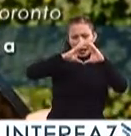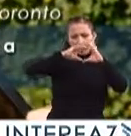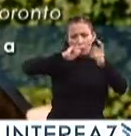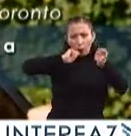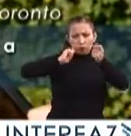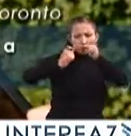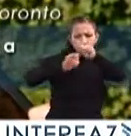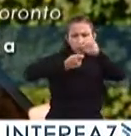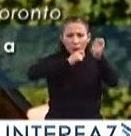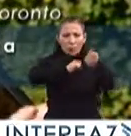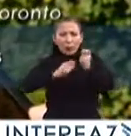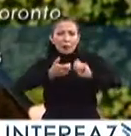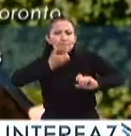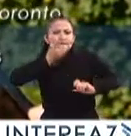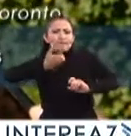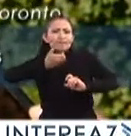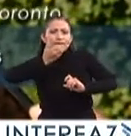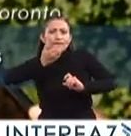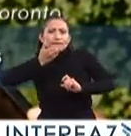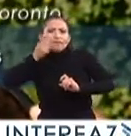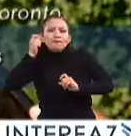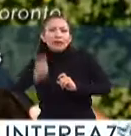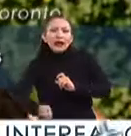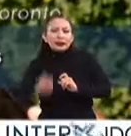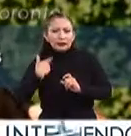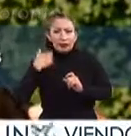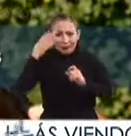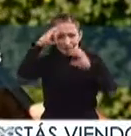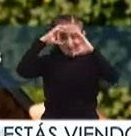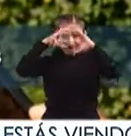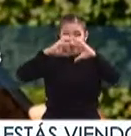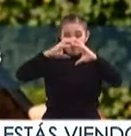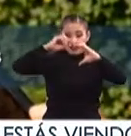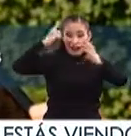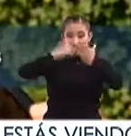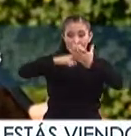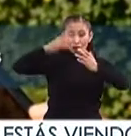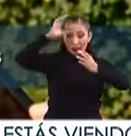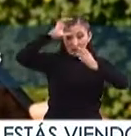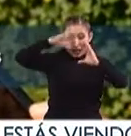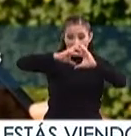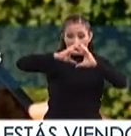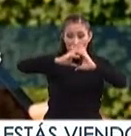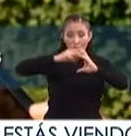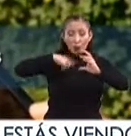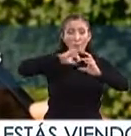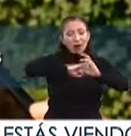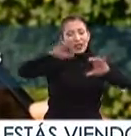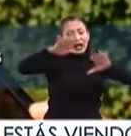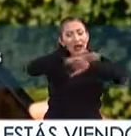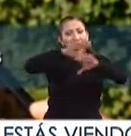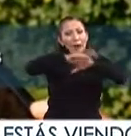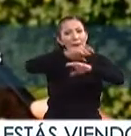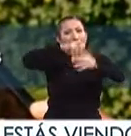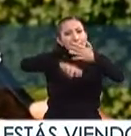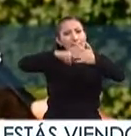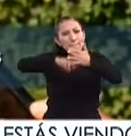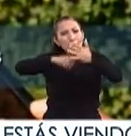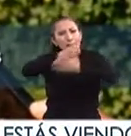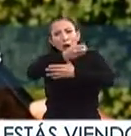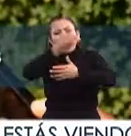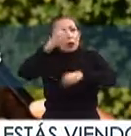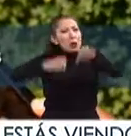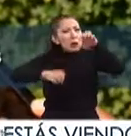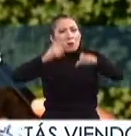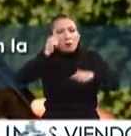And this is another term that's kind of been getting more popular. And basically neuroplasticity is talking about the fact that the structure and function of